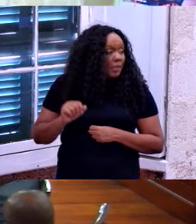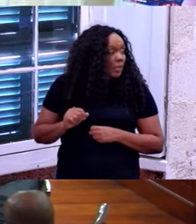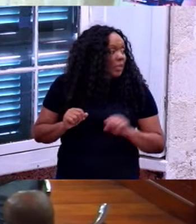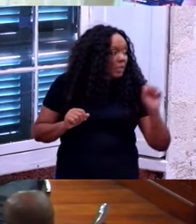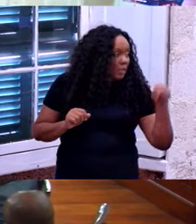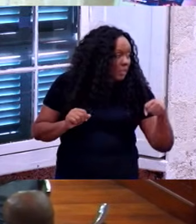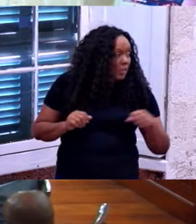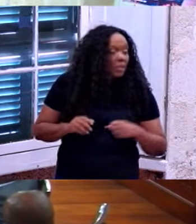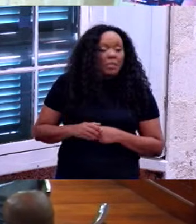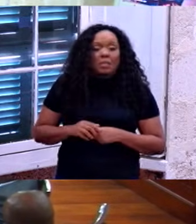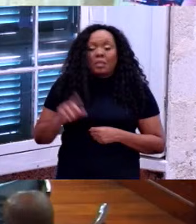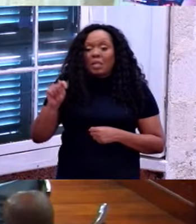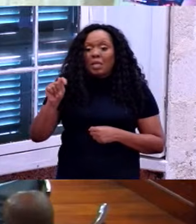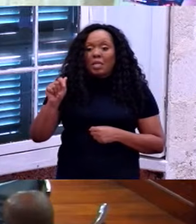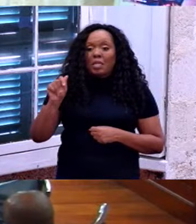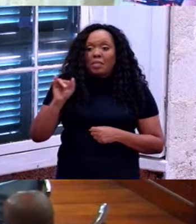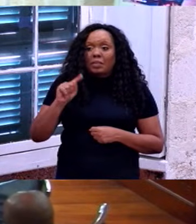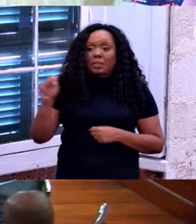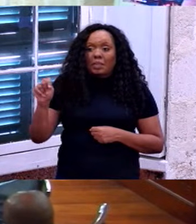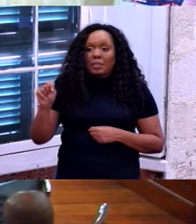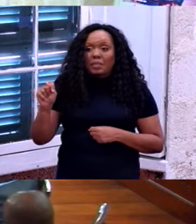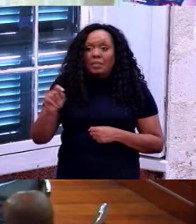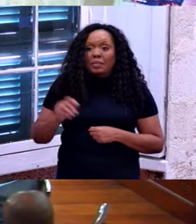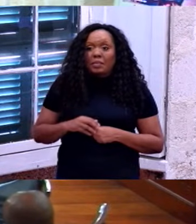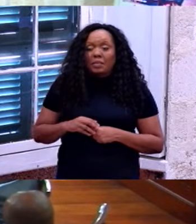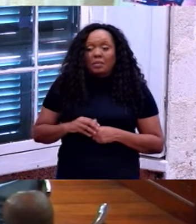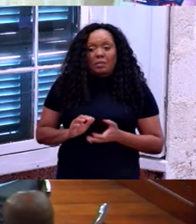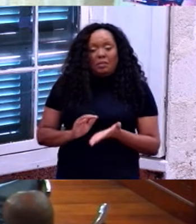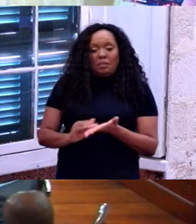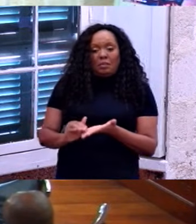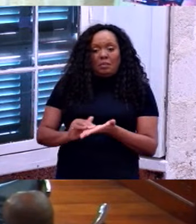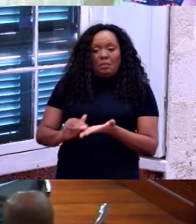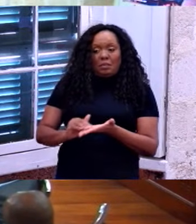Aye. Senator Tate, Abstain.